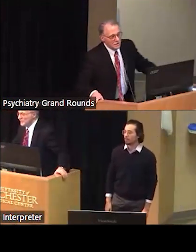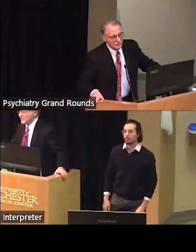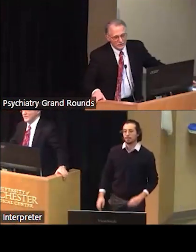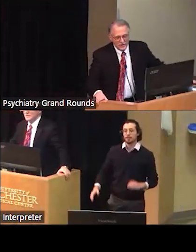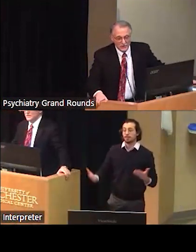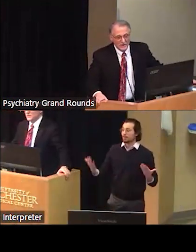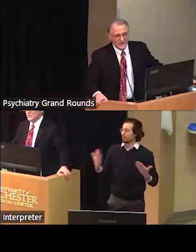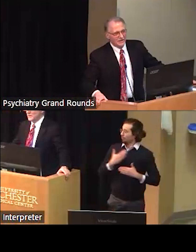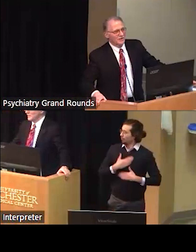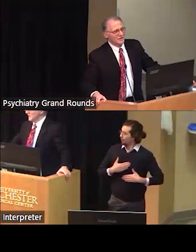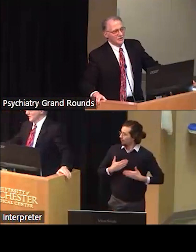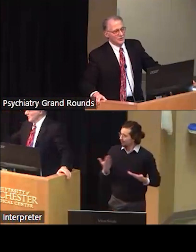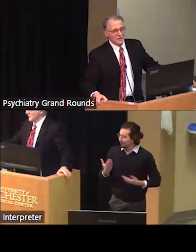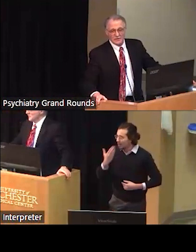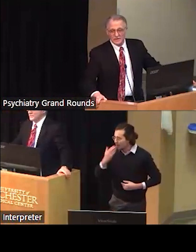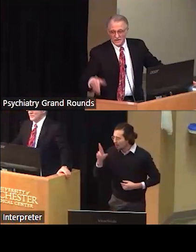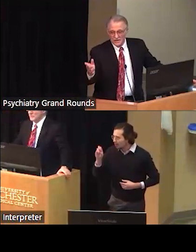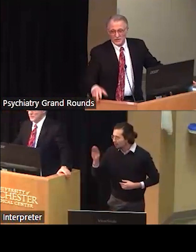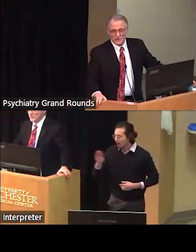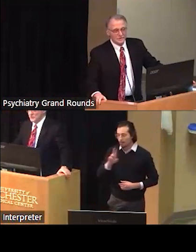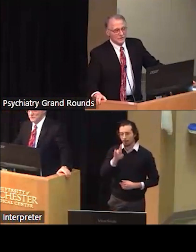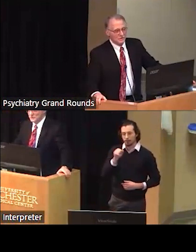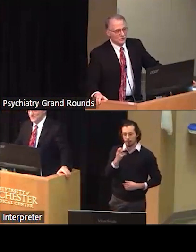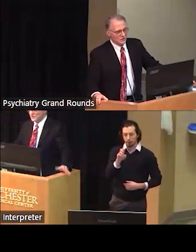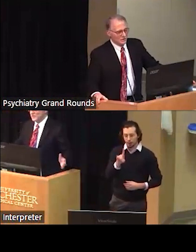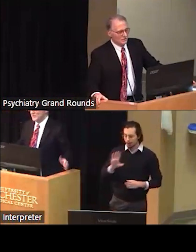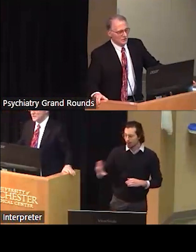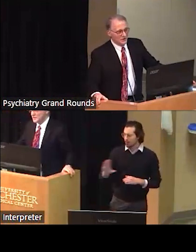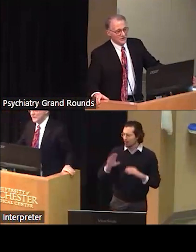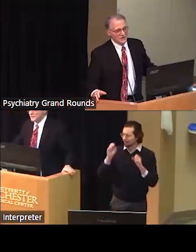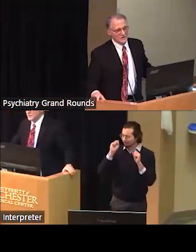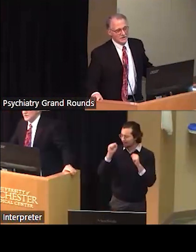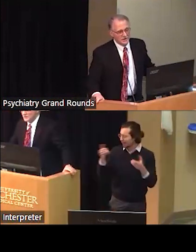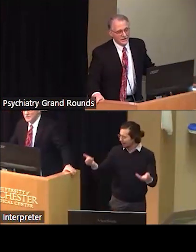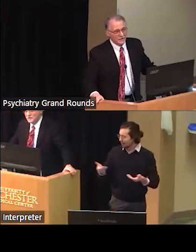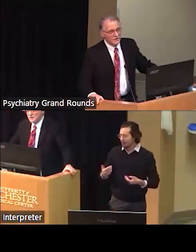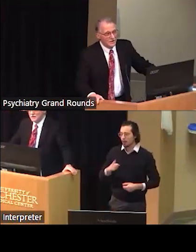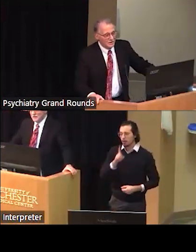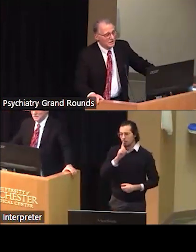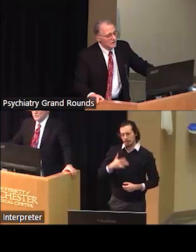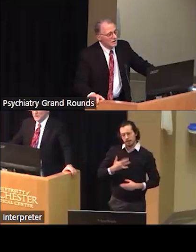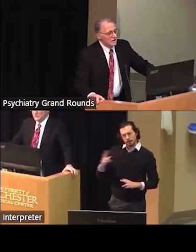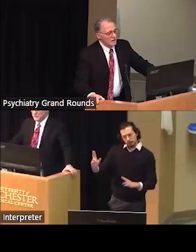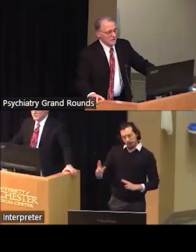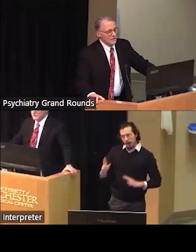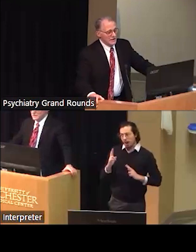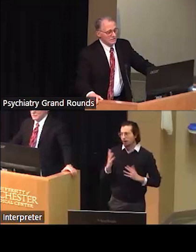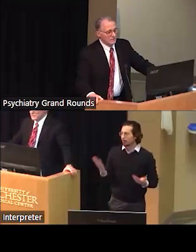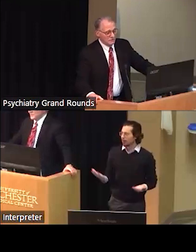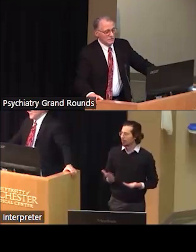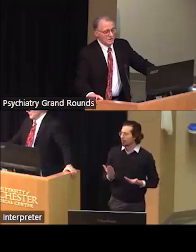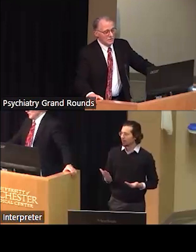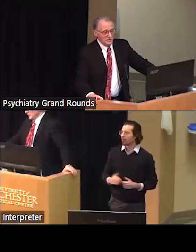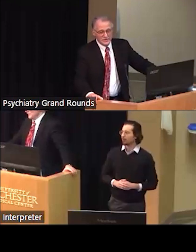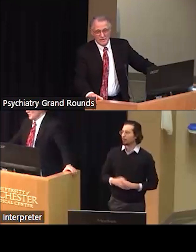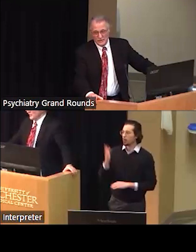Well, it's a pleasure to be here, and thank you, Rob and Richard, for wonderful introductions. And it's such an honor to be here on behalf